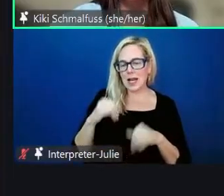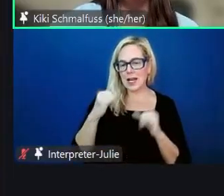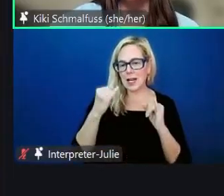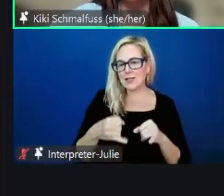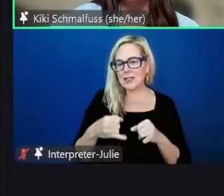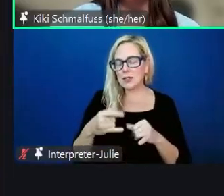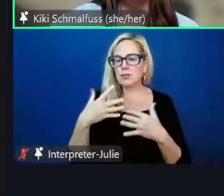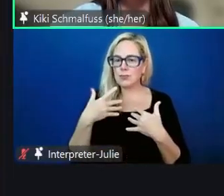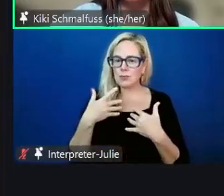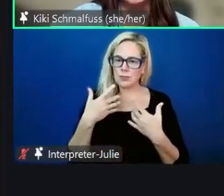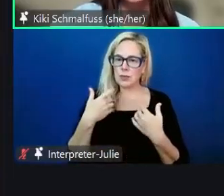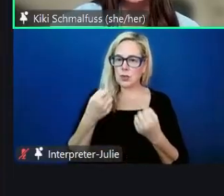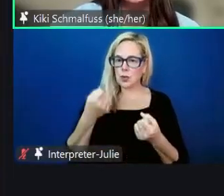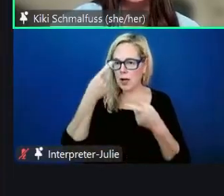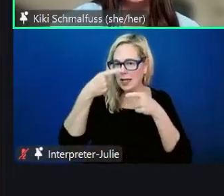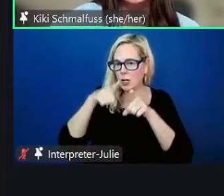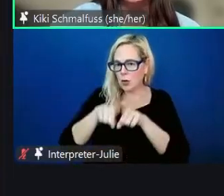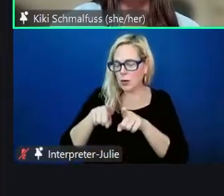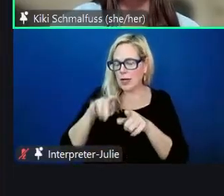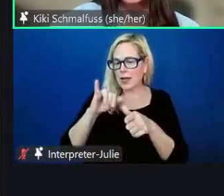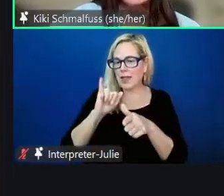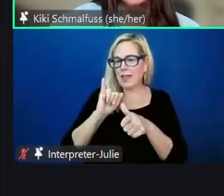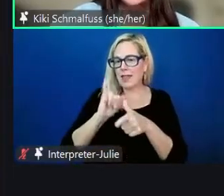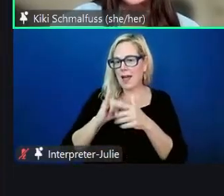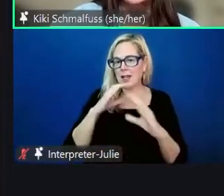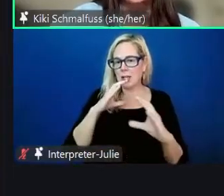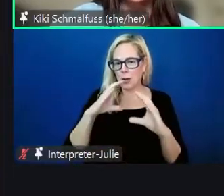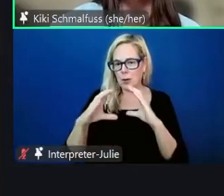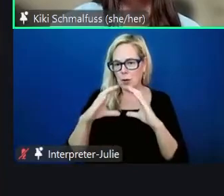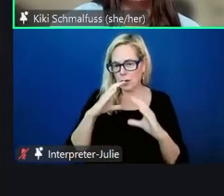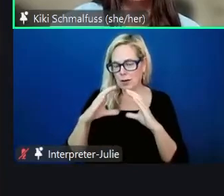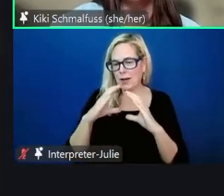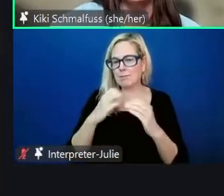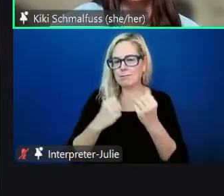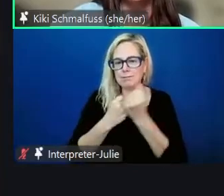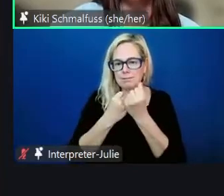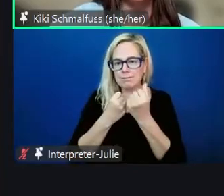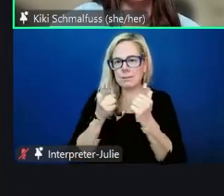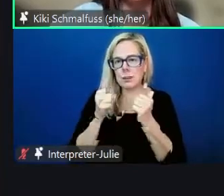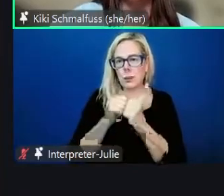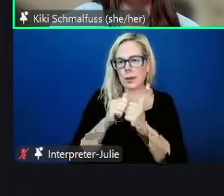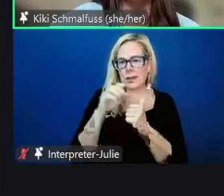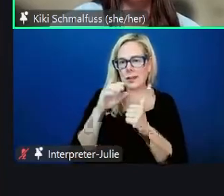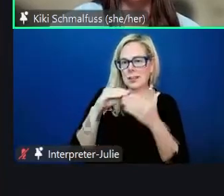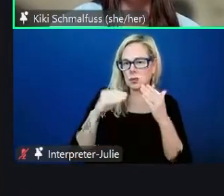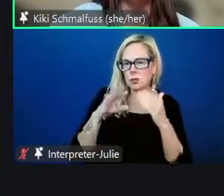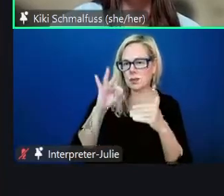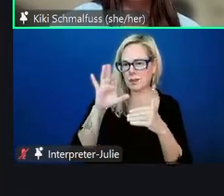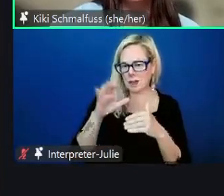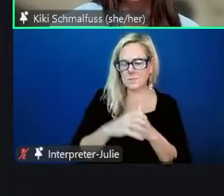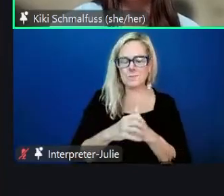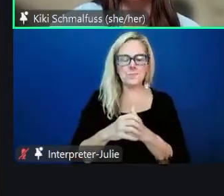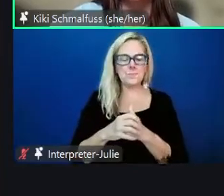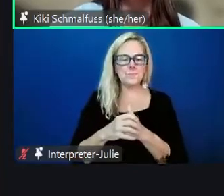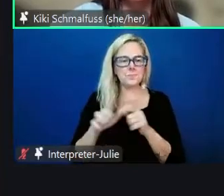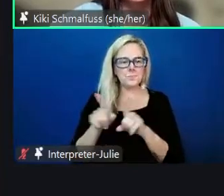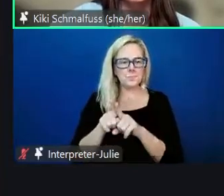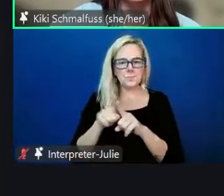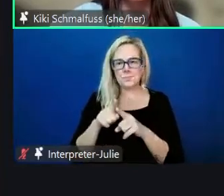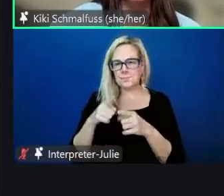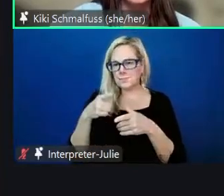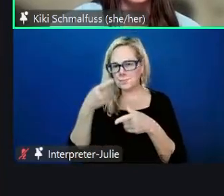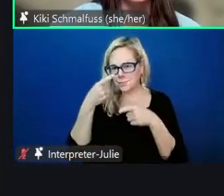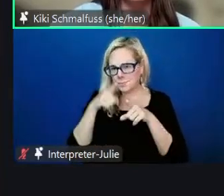fosters community among students and faculty. And 94% of individuals also strongly agreed or agreed that the program increases the sense